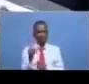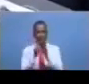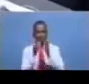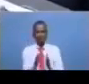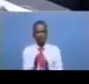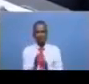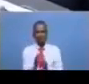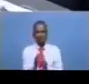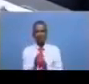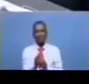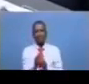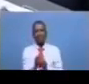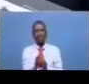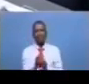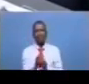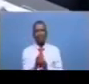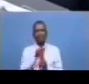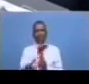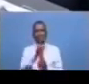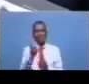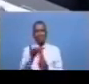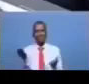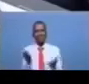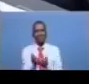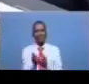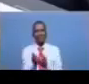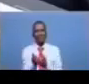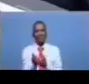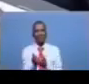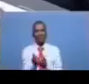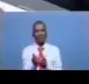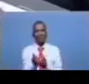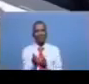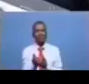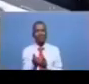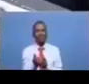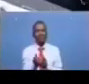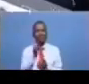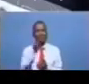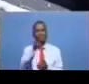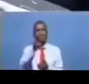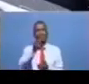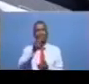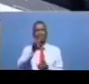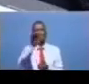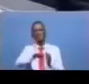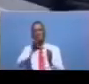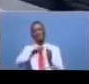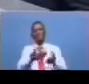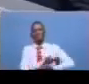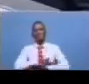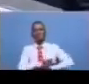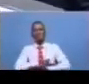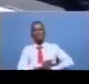lawyers like Kwadwo Oponkroma, Nana B, who by the way are juniors by far to Dr. Ayine, trying